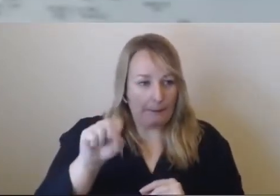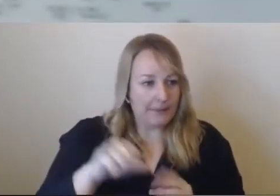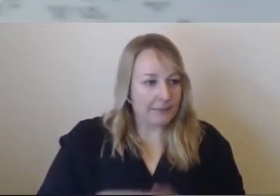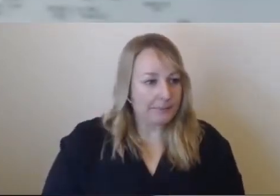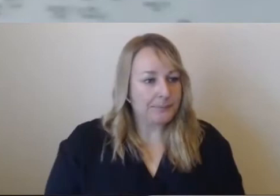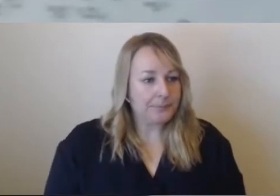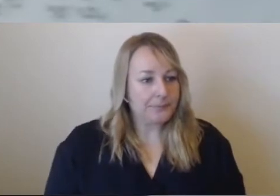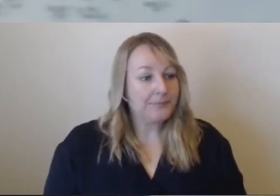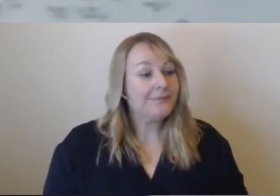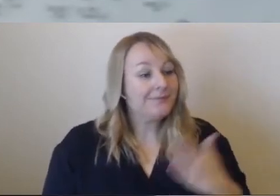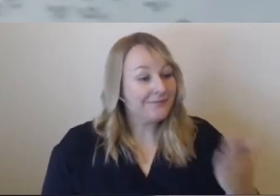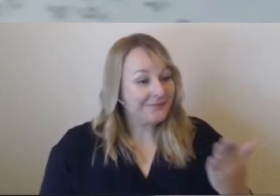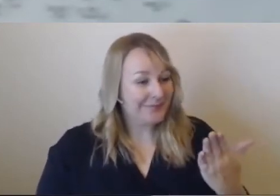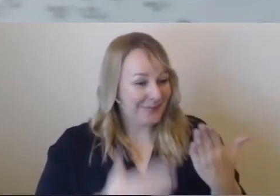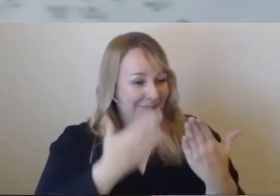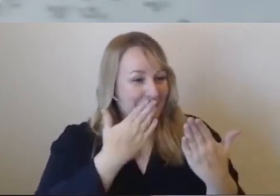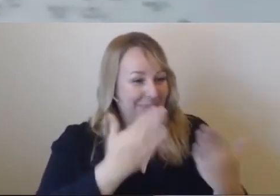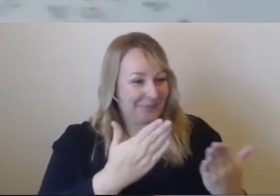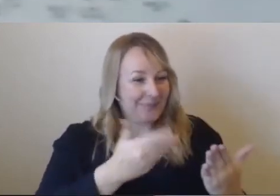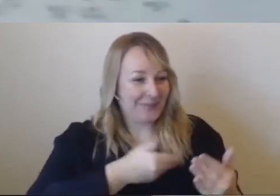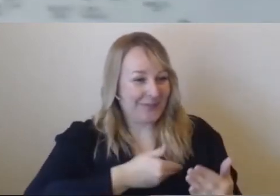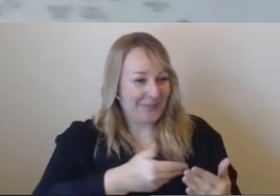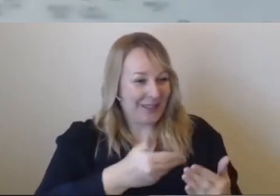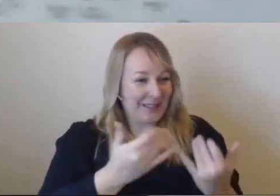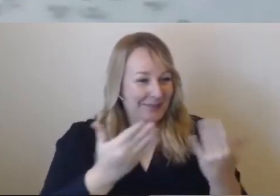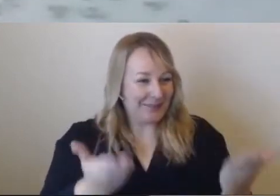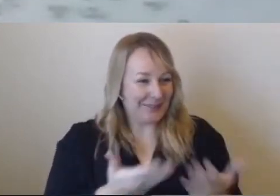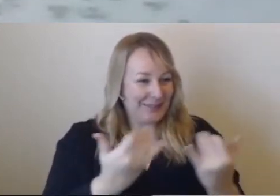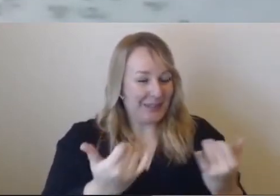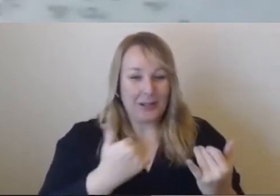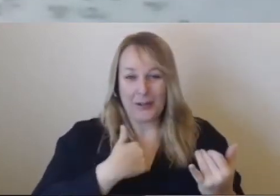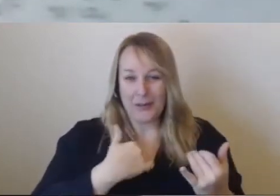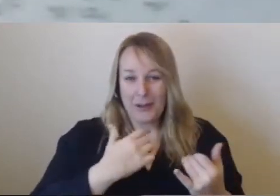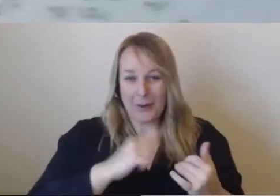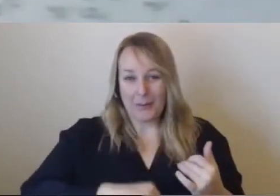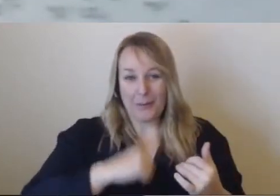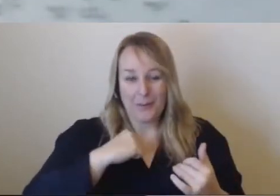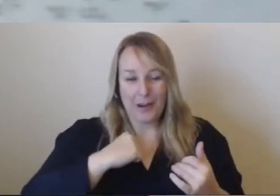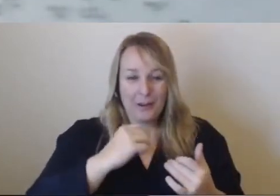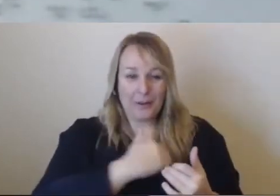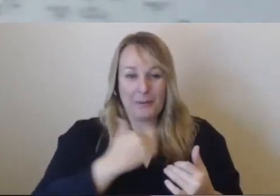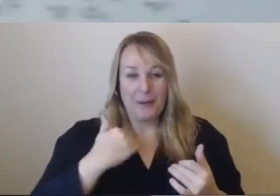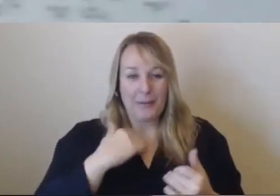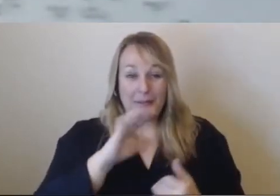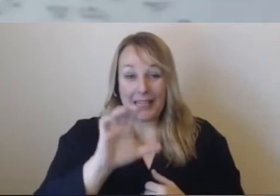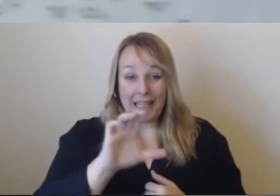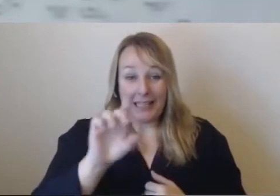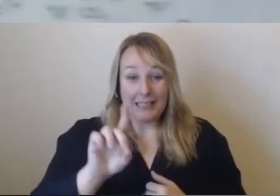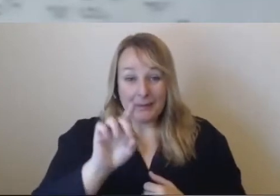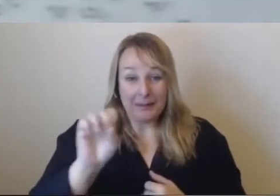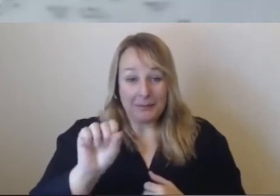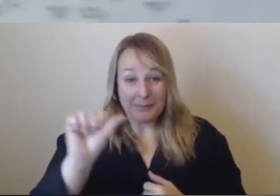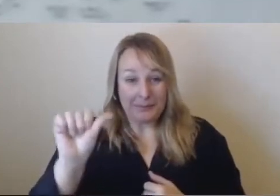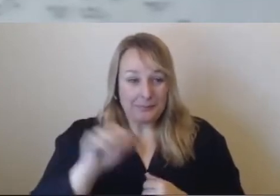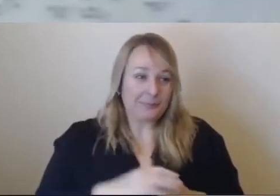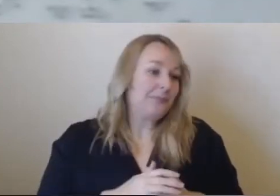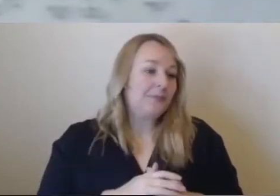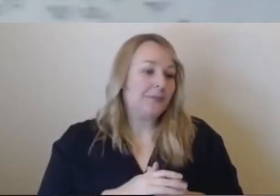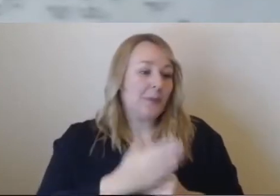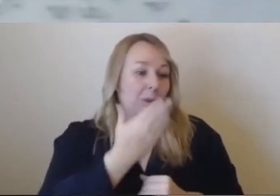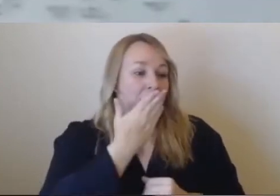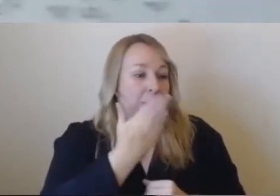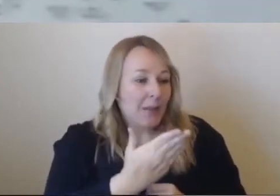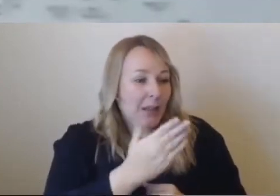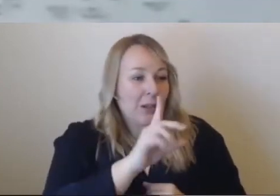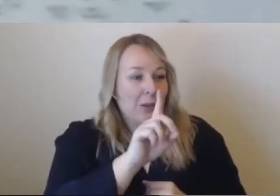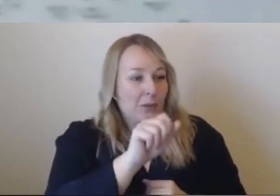network for having me here. We're at Project Cloudshare. We're proud members of the Canadian Defense and Security Network, and thanks very much to Roland and Don for the excellent and very